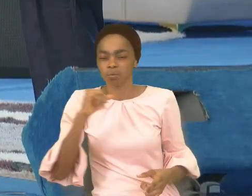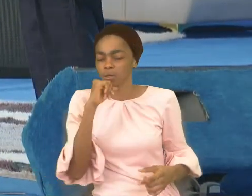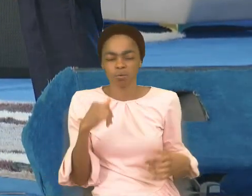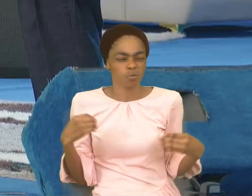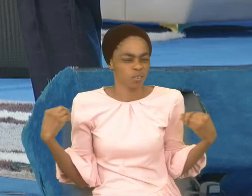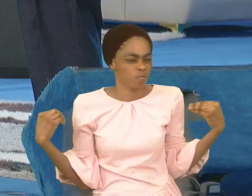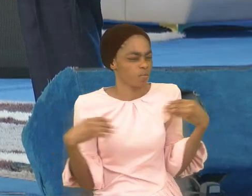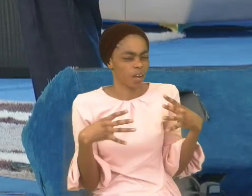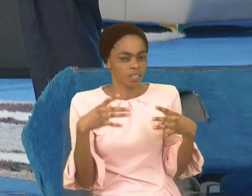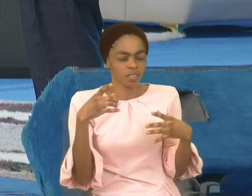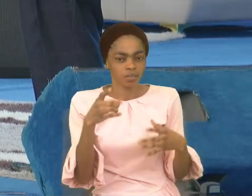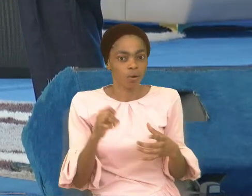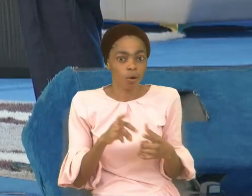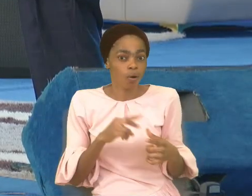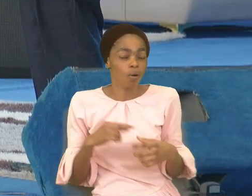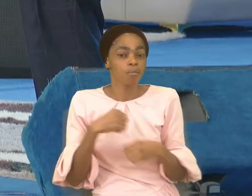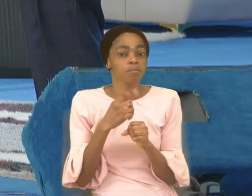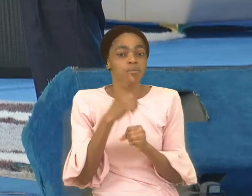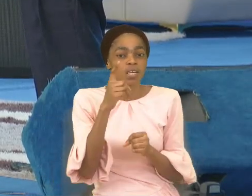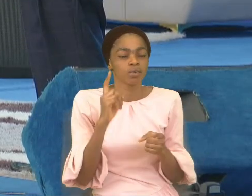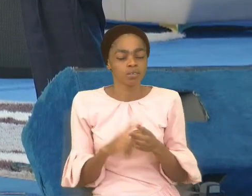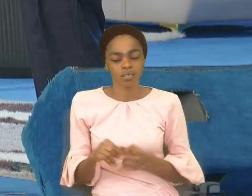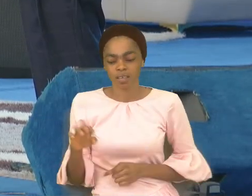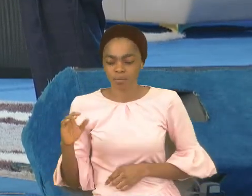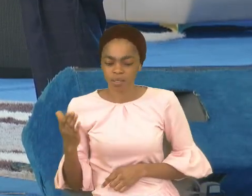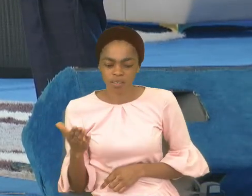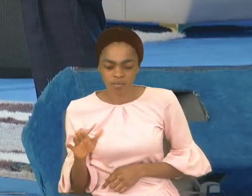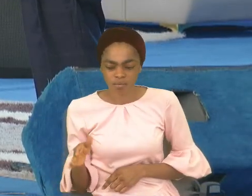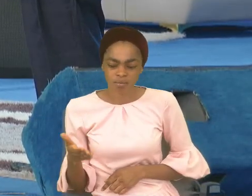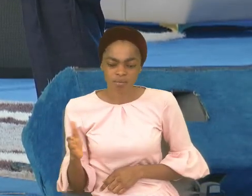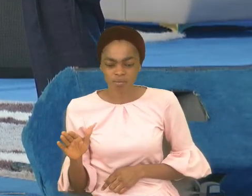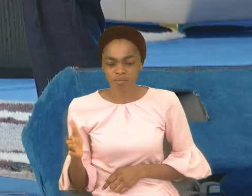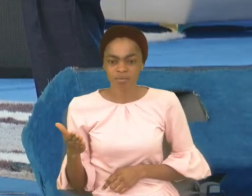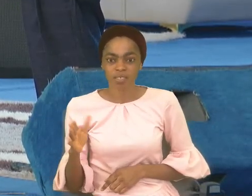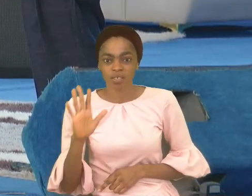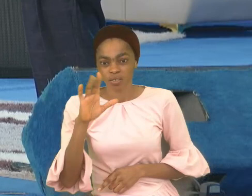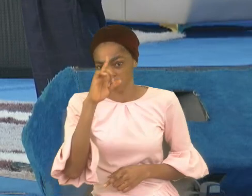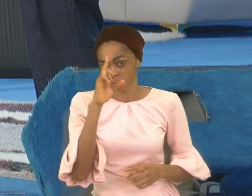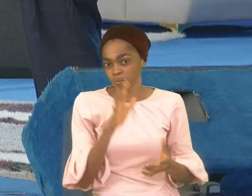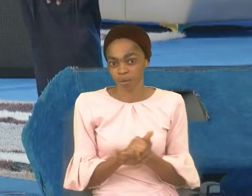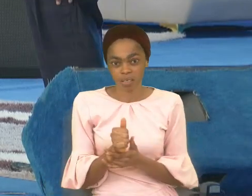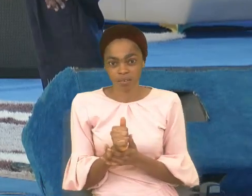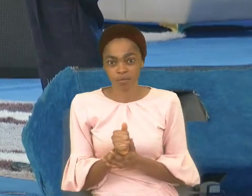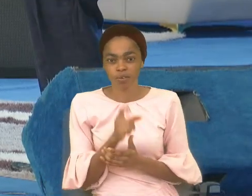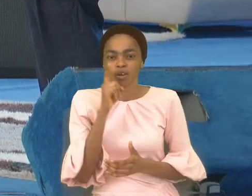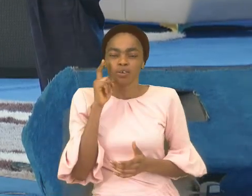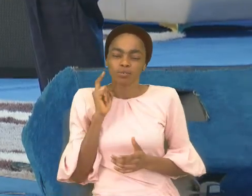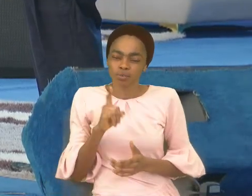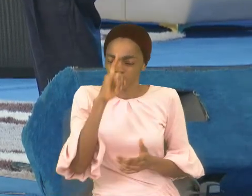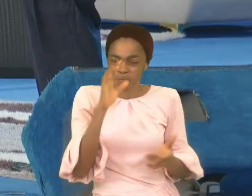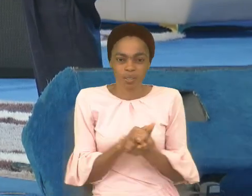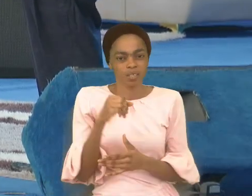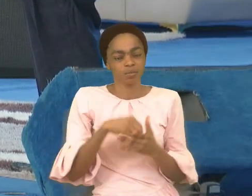reconsidering your conviction. They believed in the Lord. I pray our faith will be like the faith